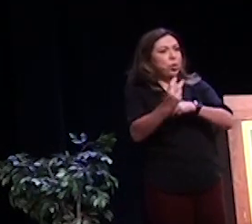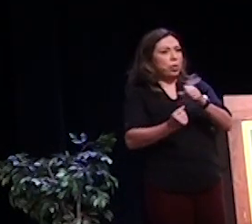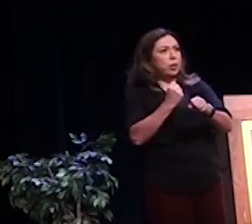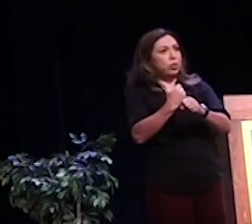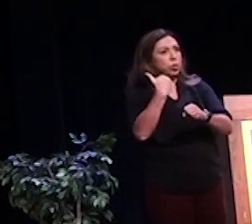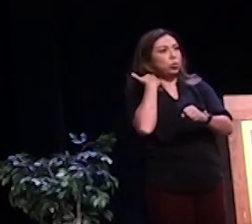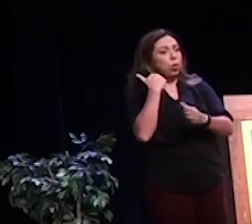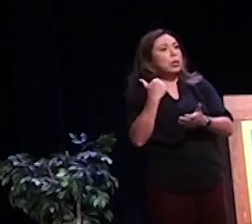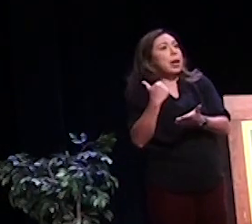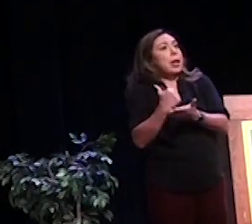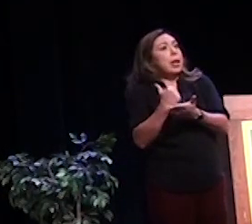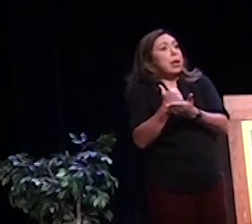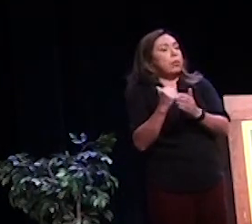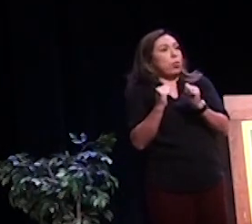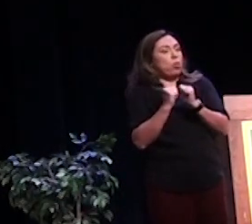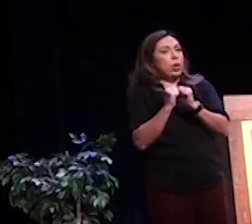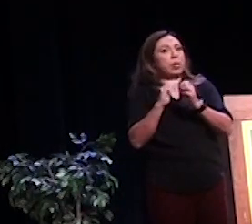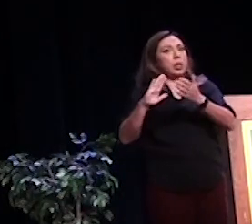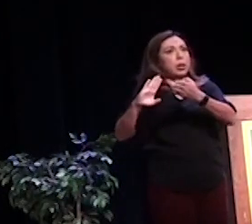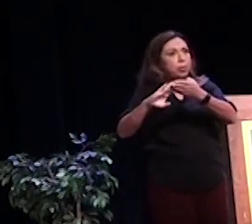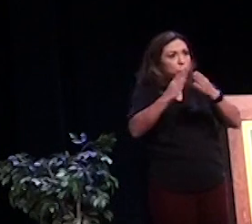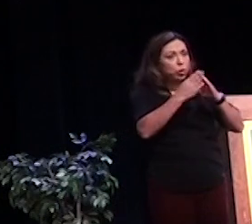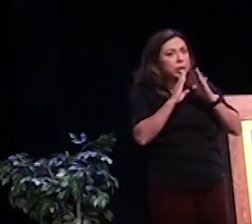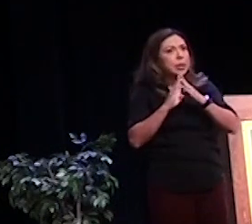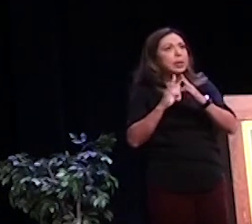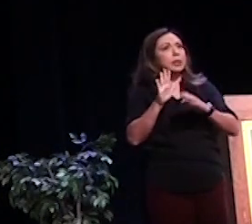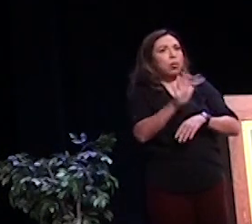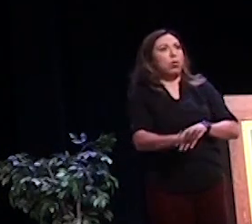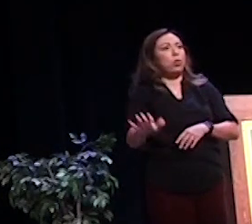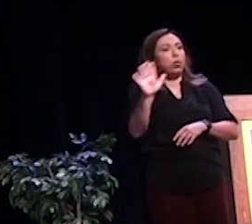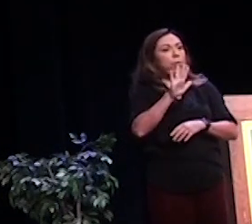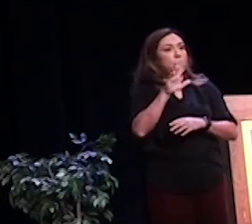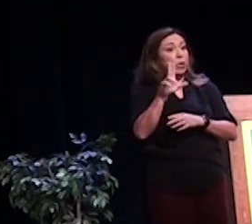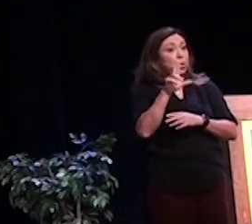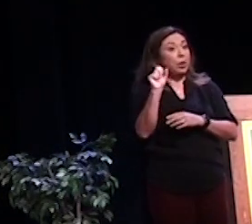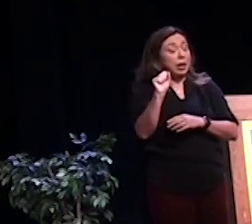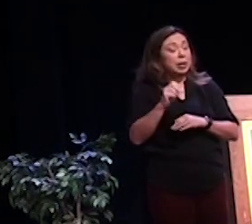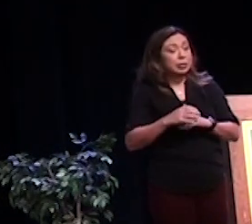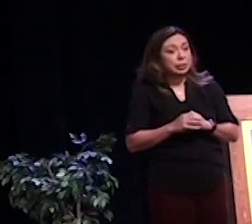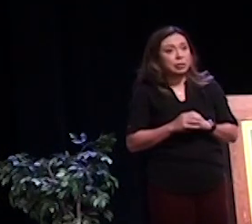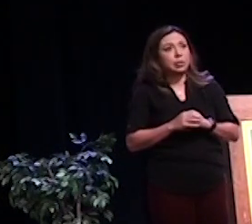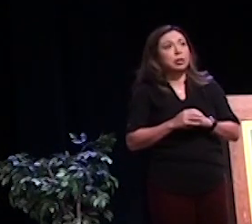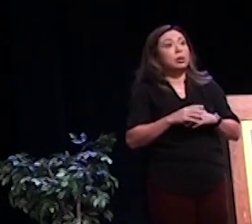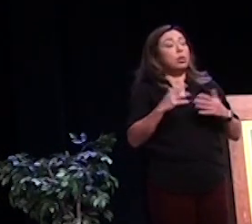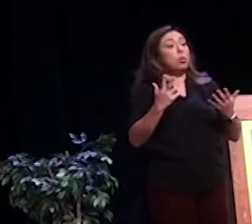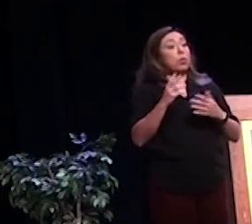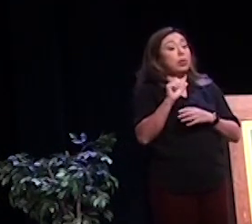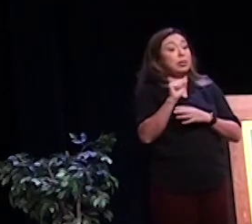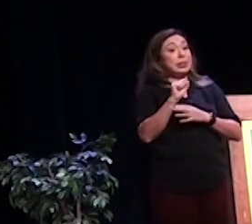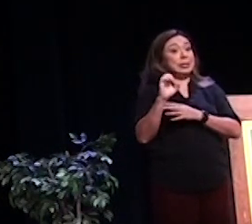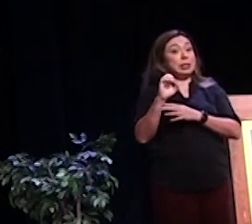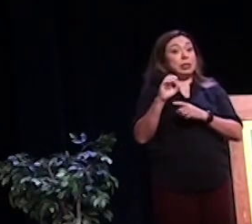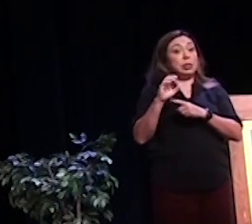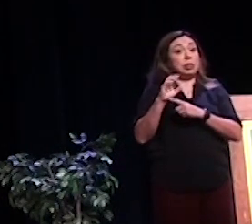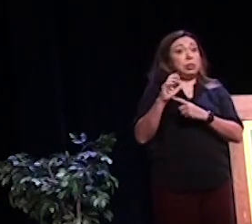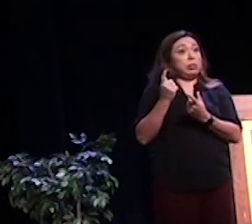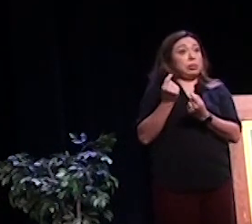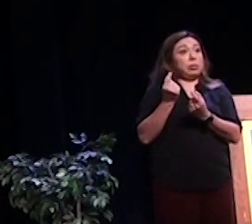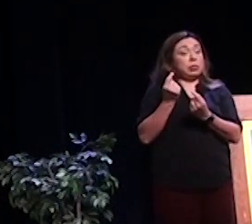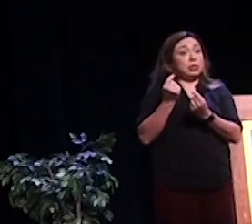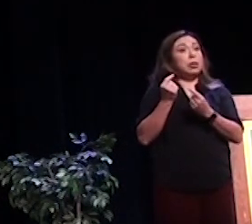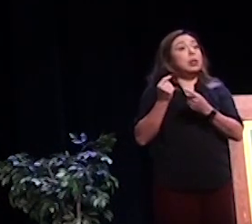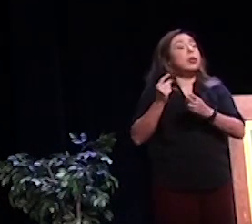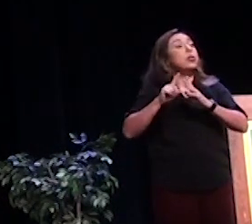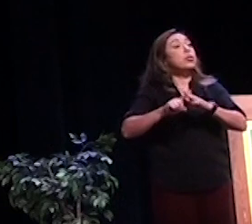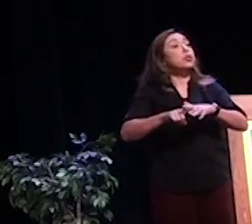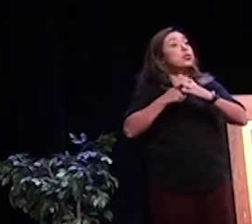build capacity in communities all throughout the U.S. What the Seed curriculum does is